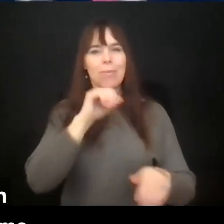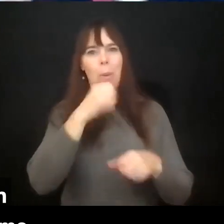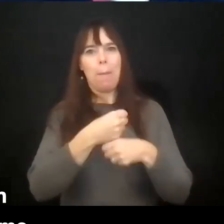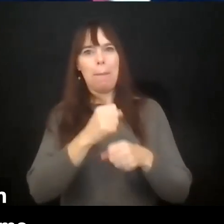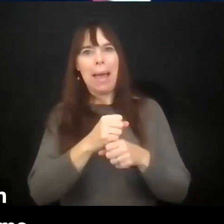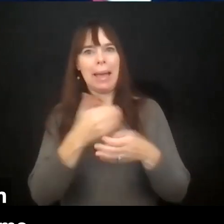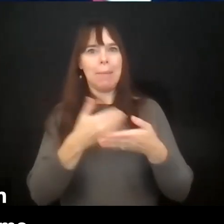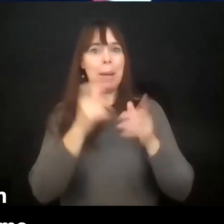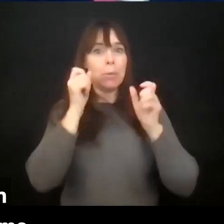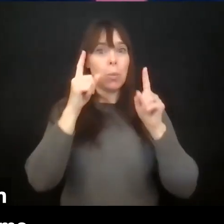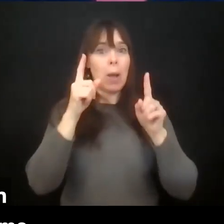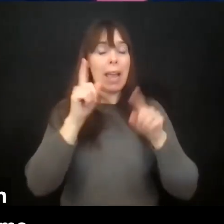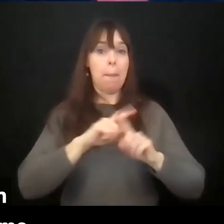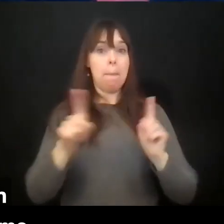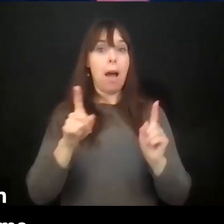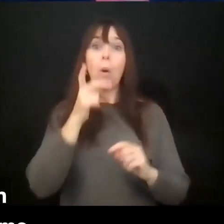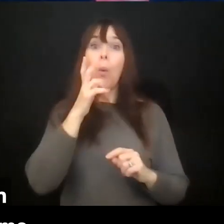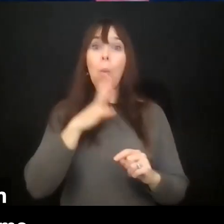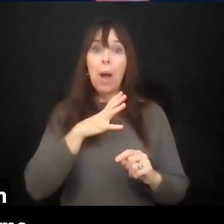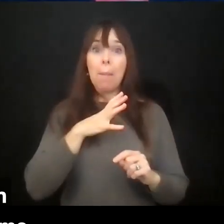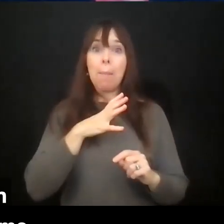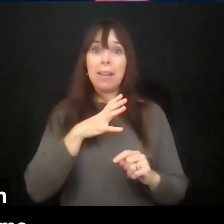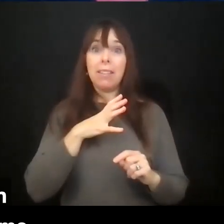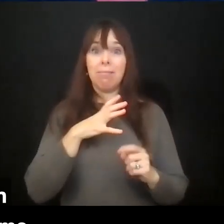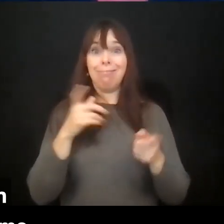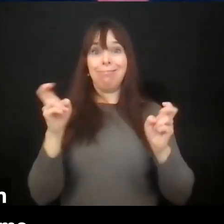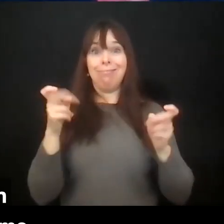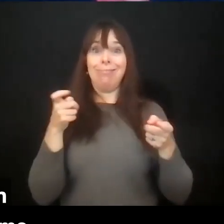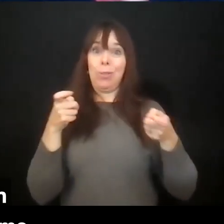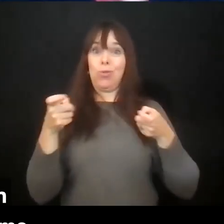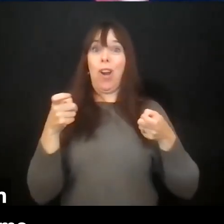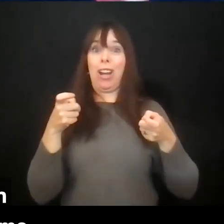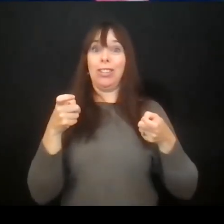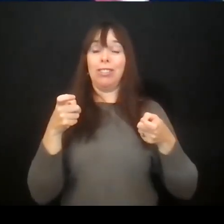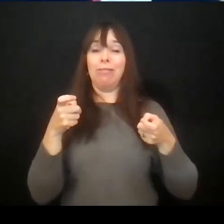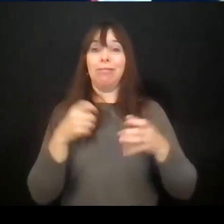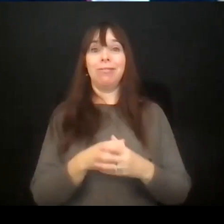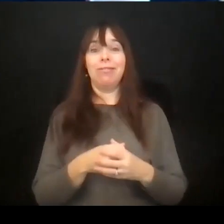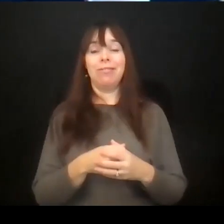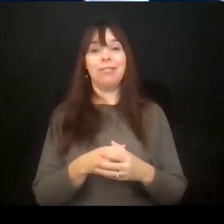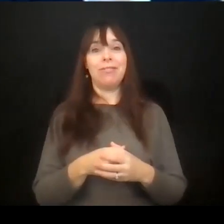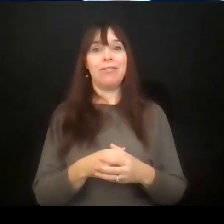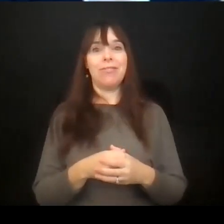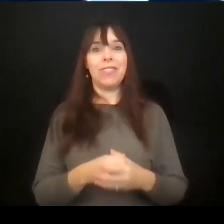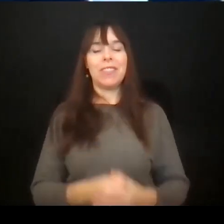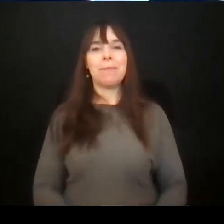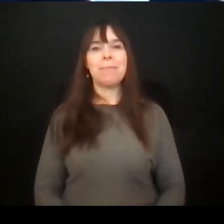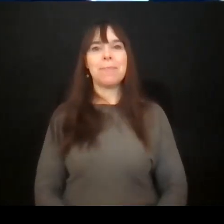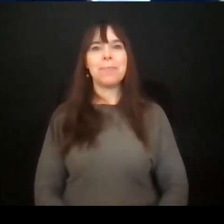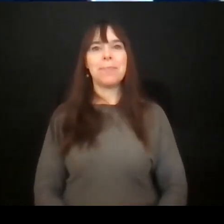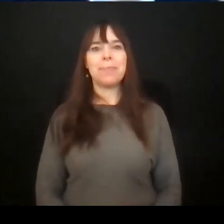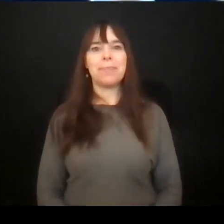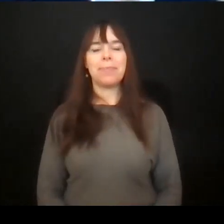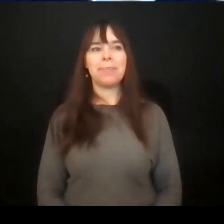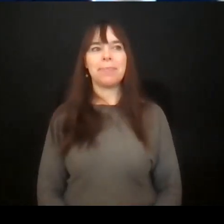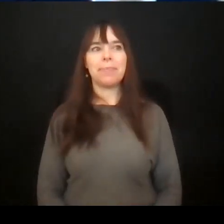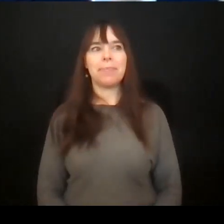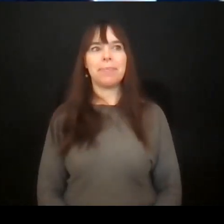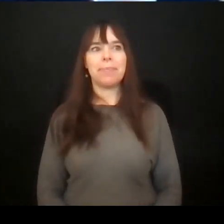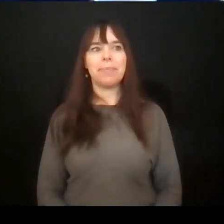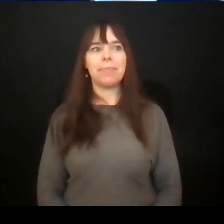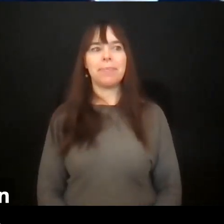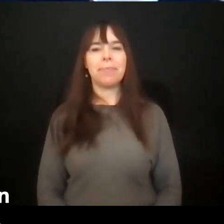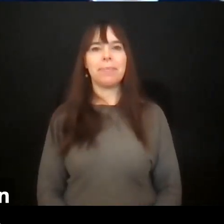But the woman is in charge here in the home. New slide shows two white busts,